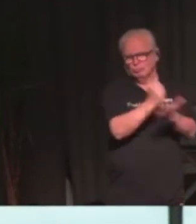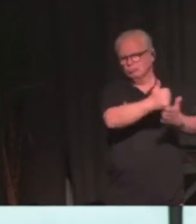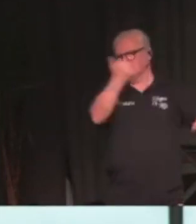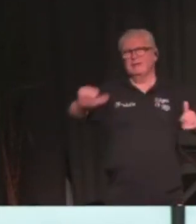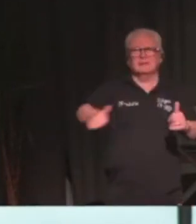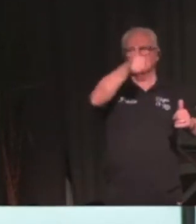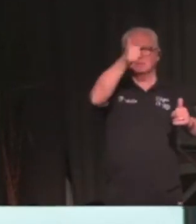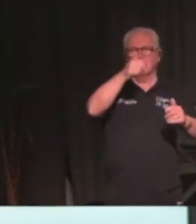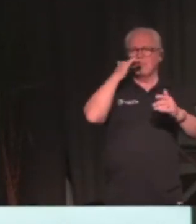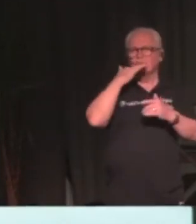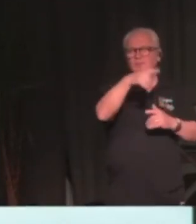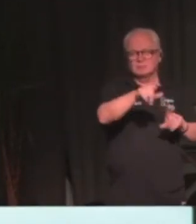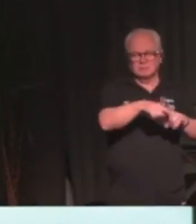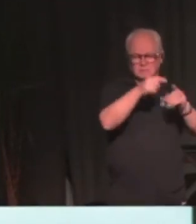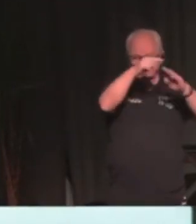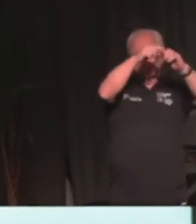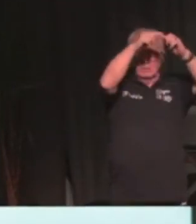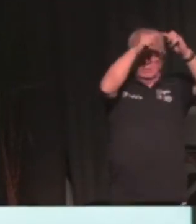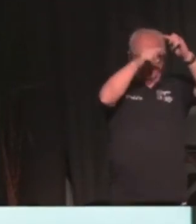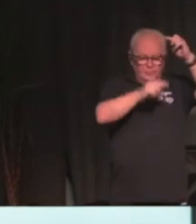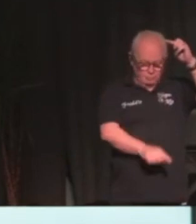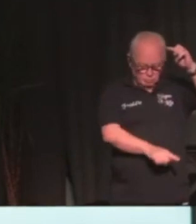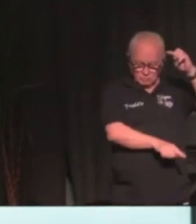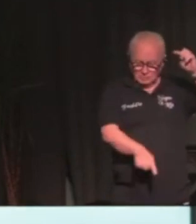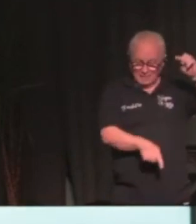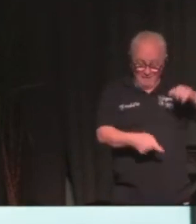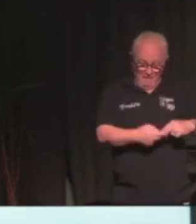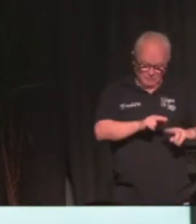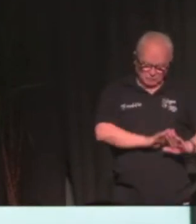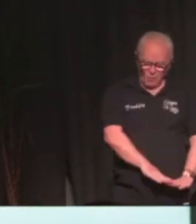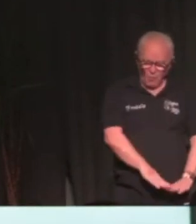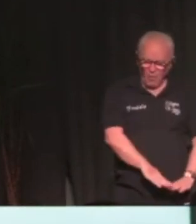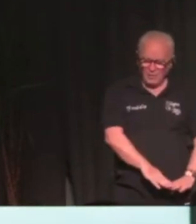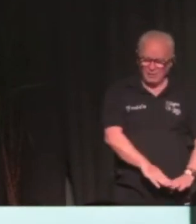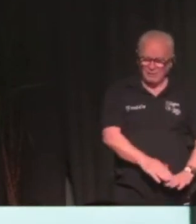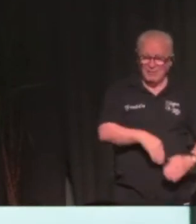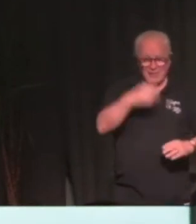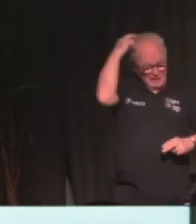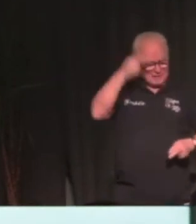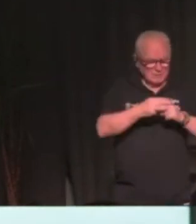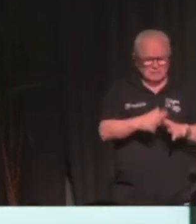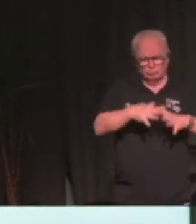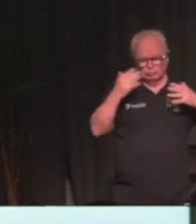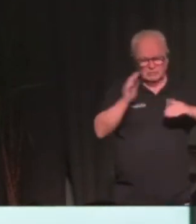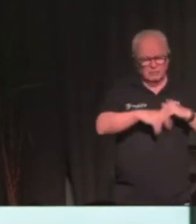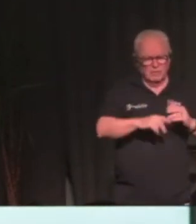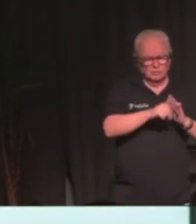least in the kingdom, we're told, was greater than John.